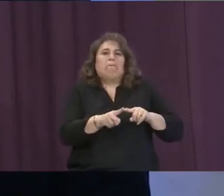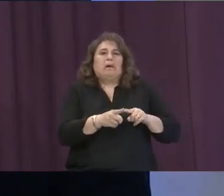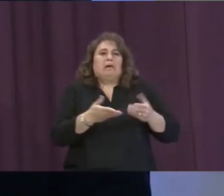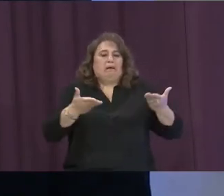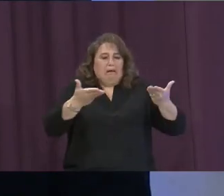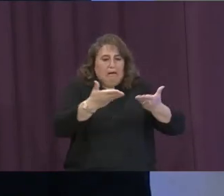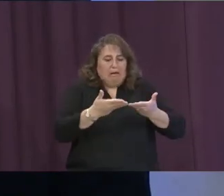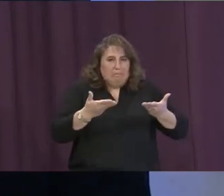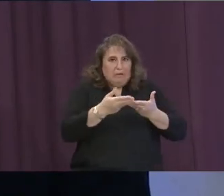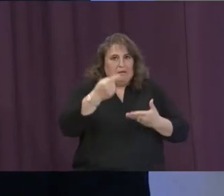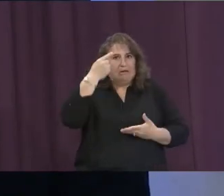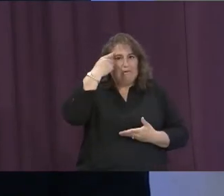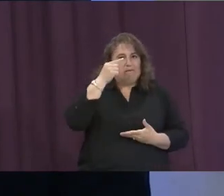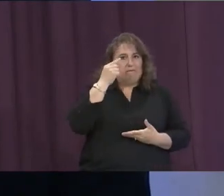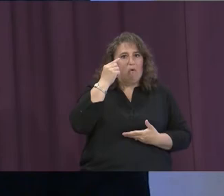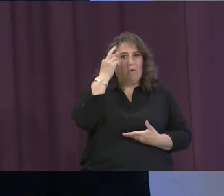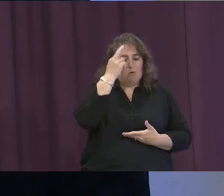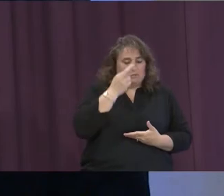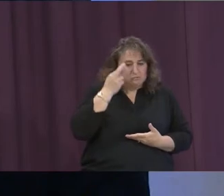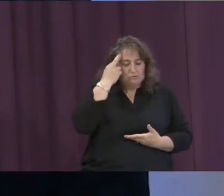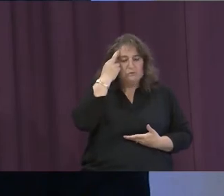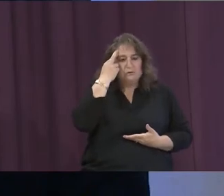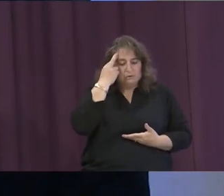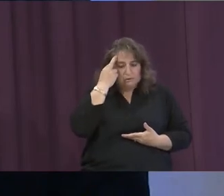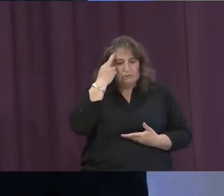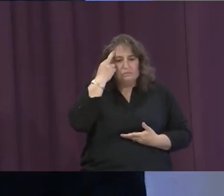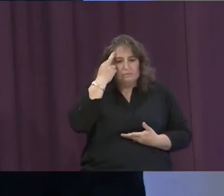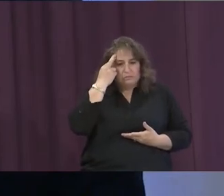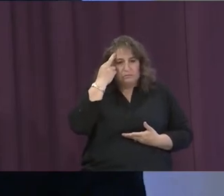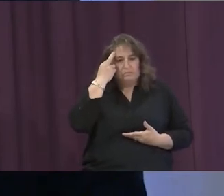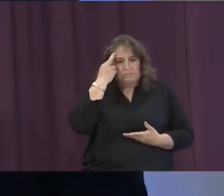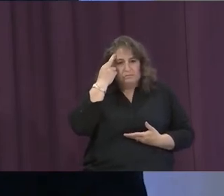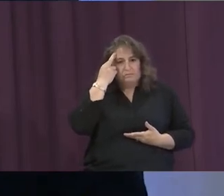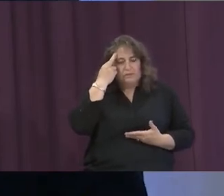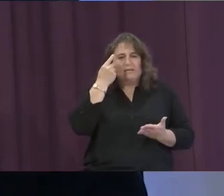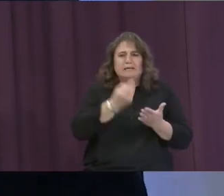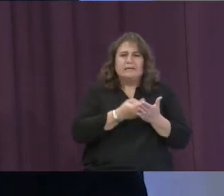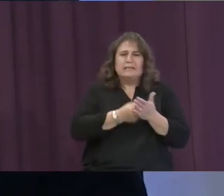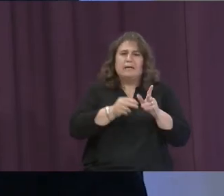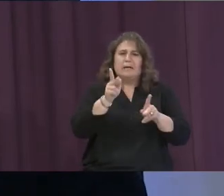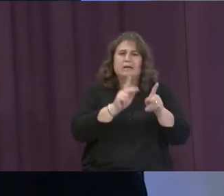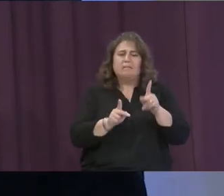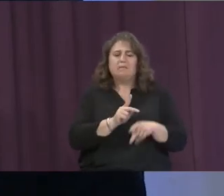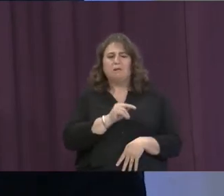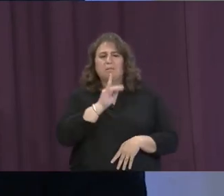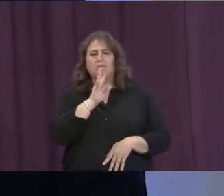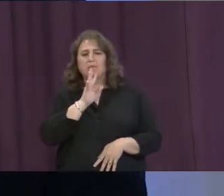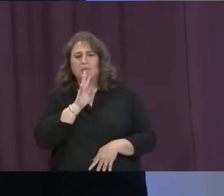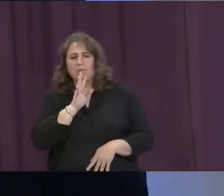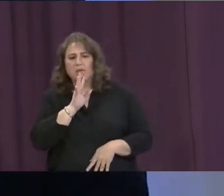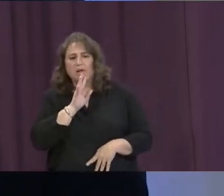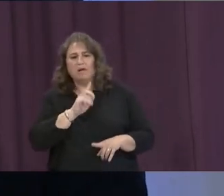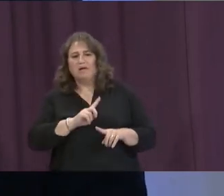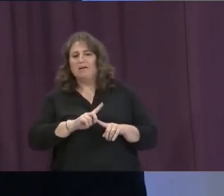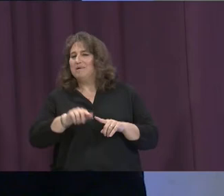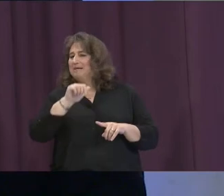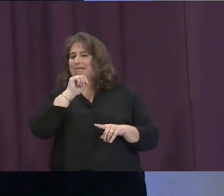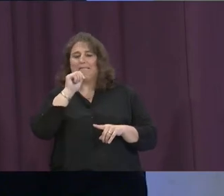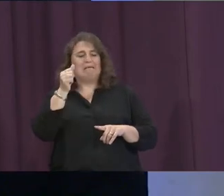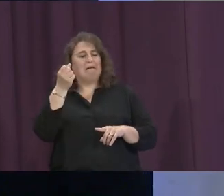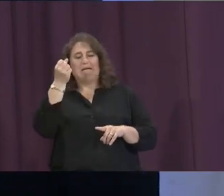here for a reason. And, um, that is something I think people, sometimes they say things that I don't think that they realize